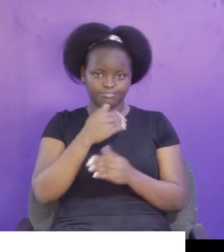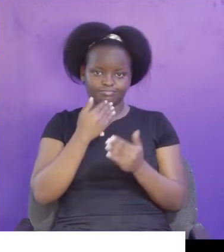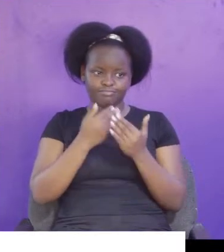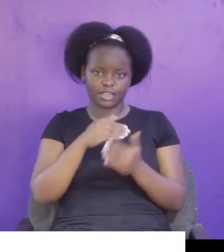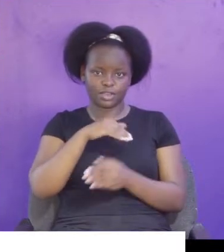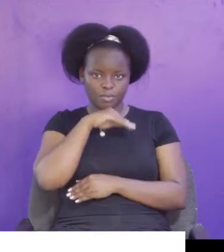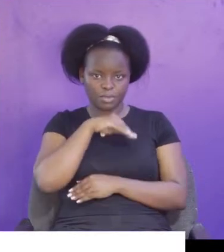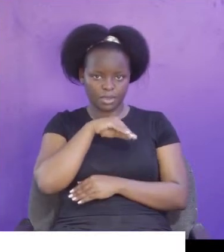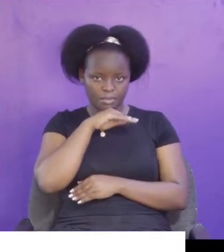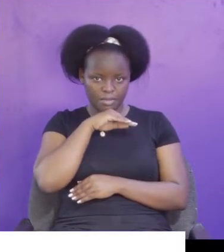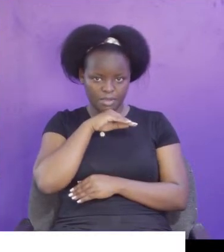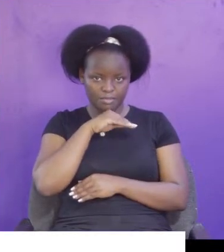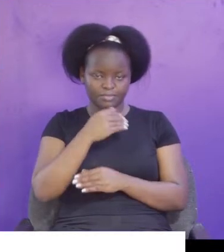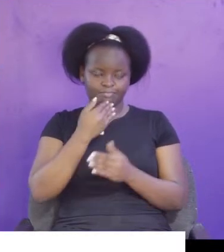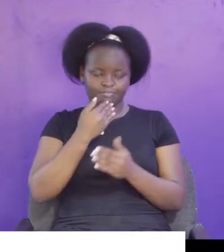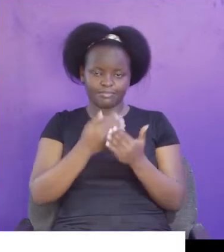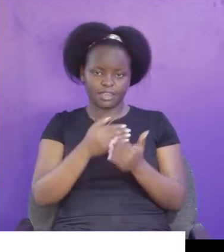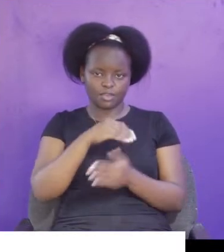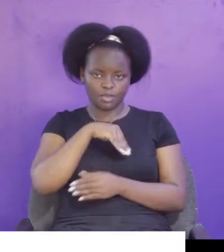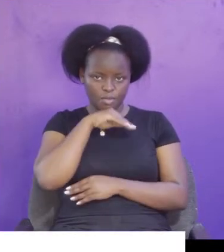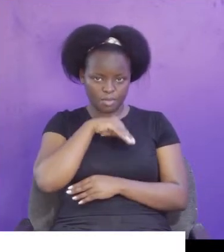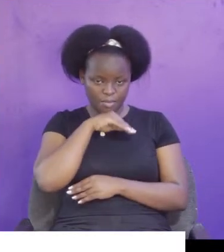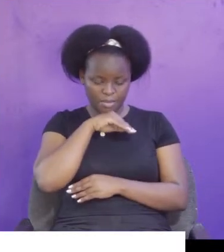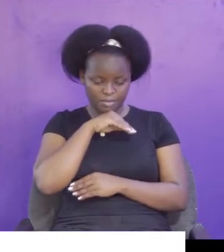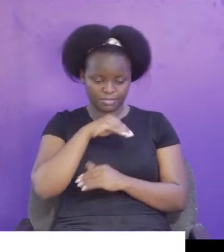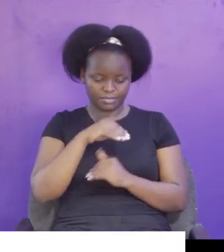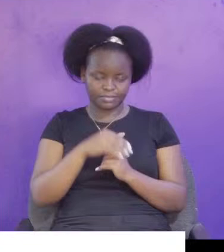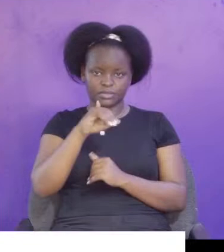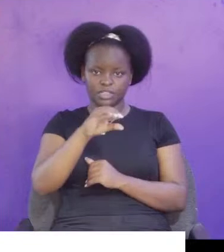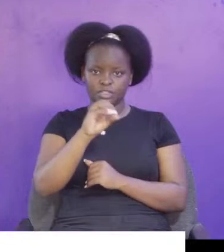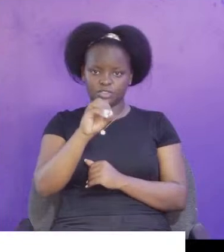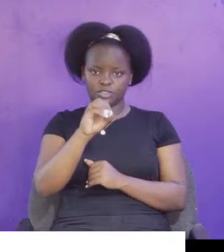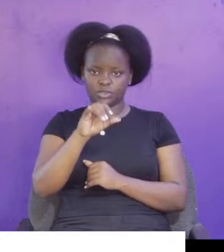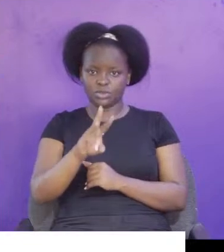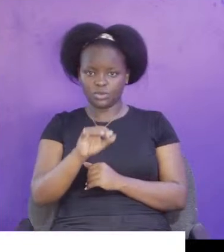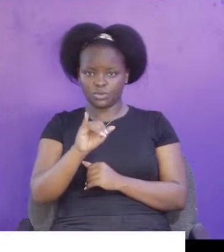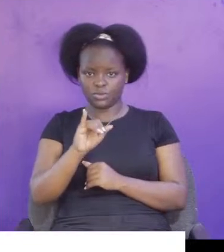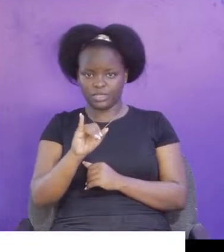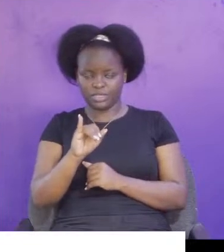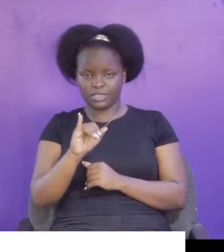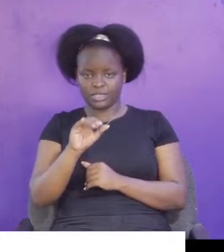Asante Baba, Joy, Joy, Joy.